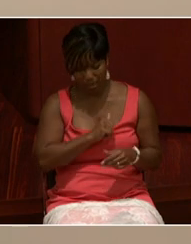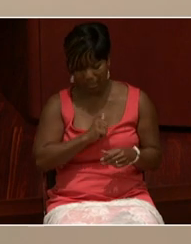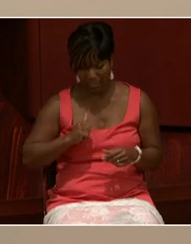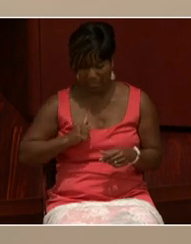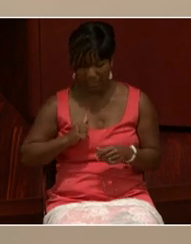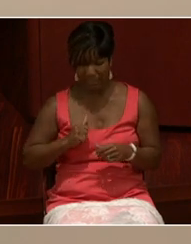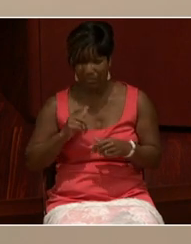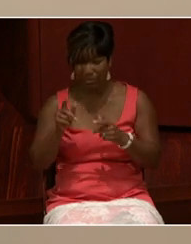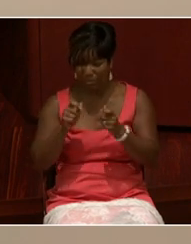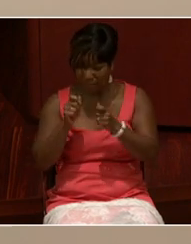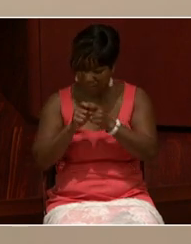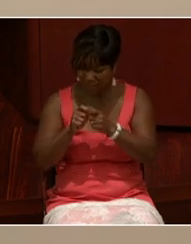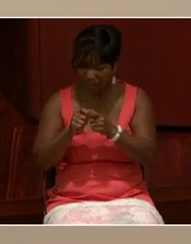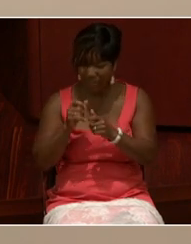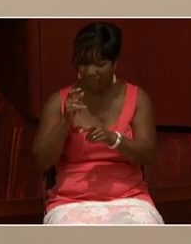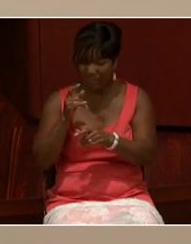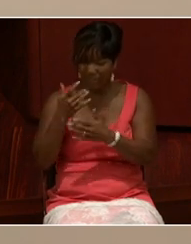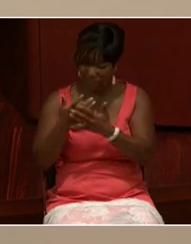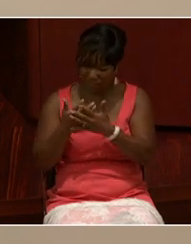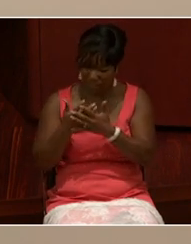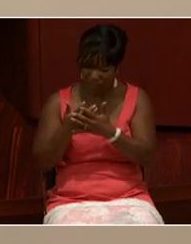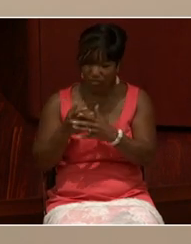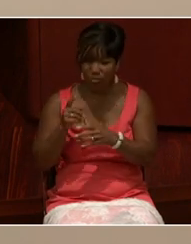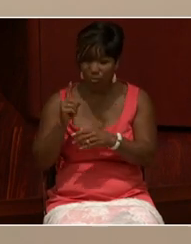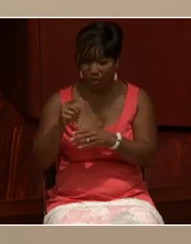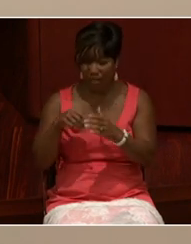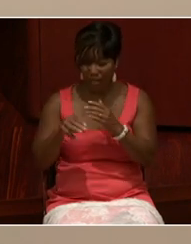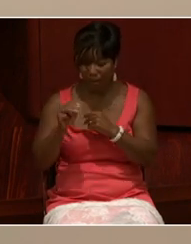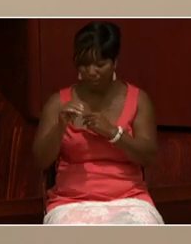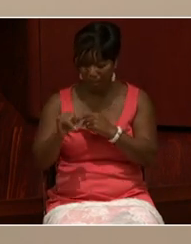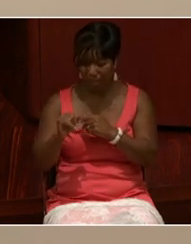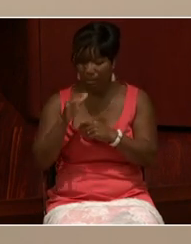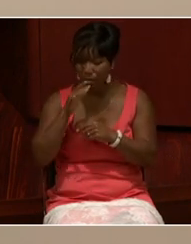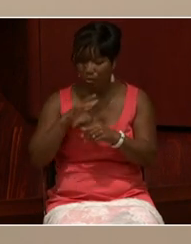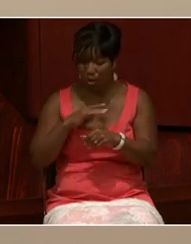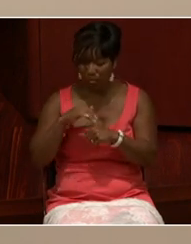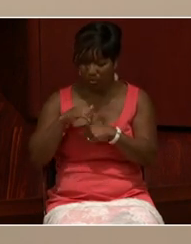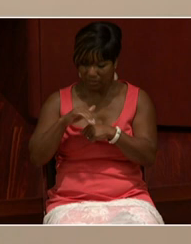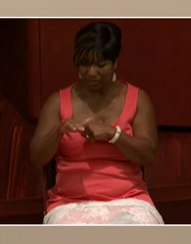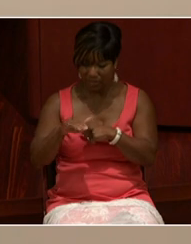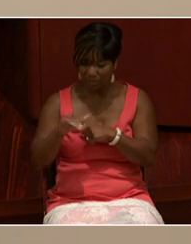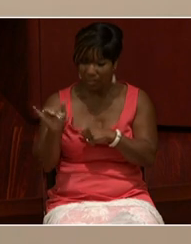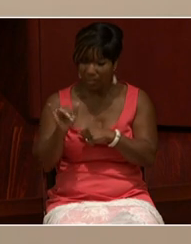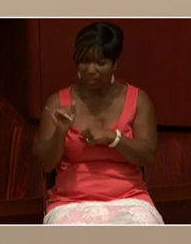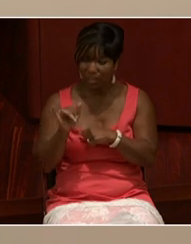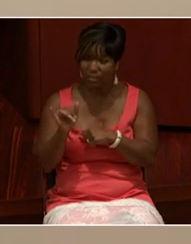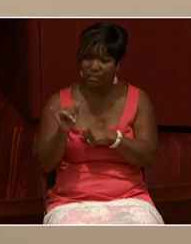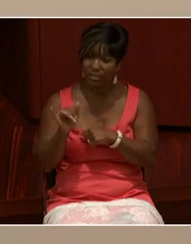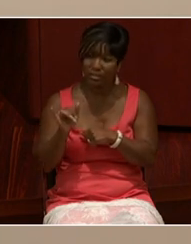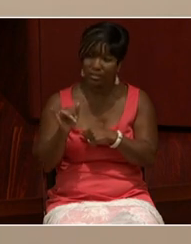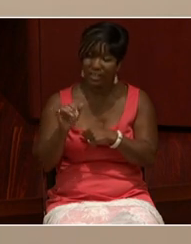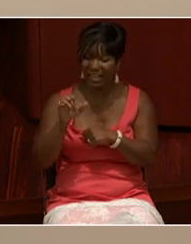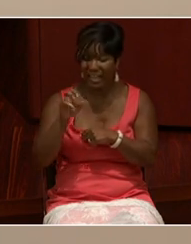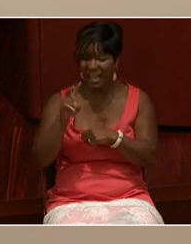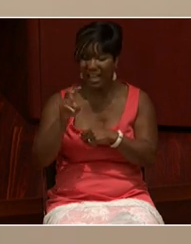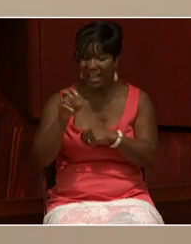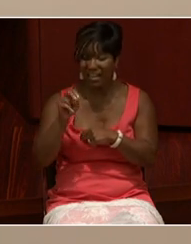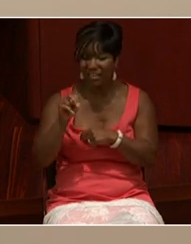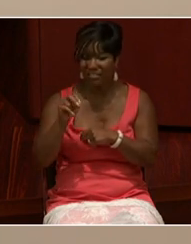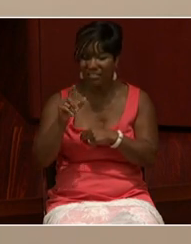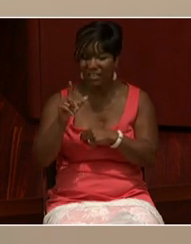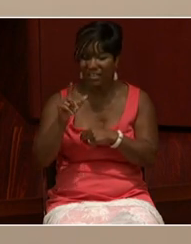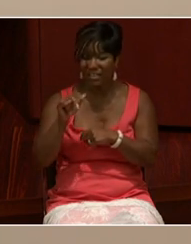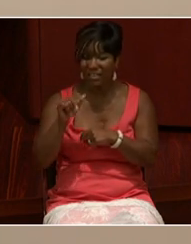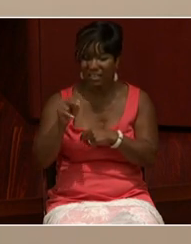I know there was an institute in Michigan that many women were sent to, such as Evelyn Frechette, John